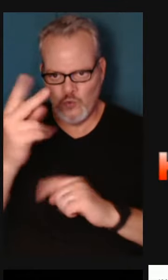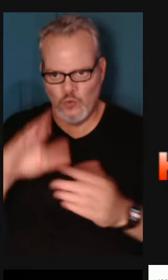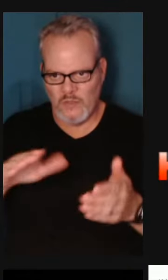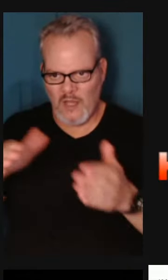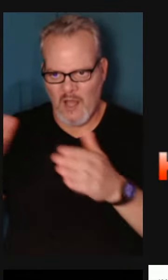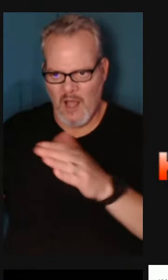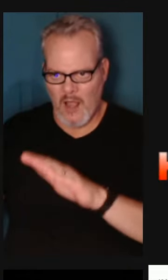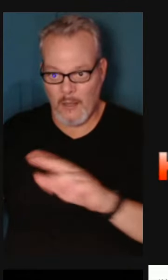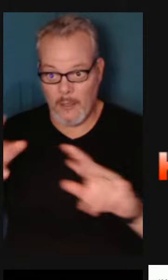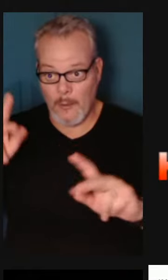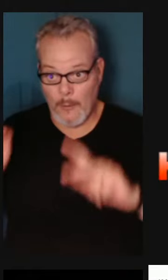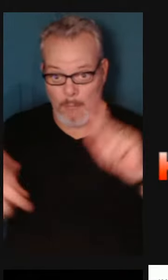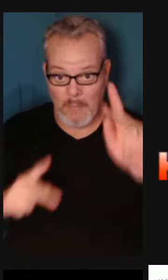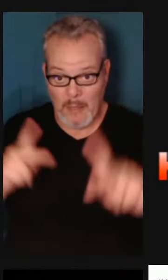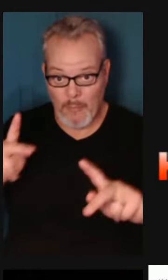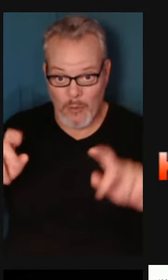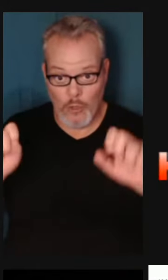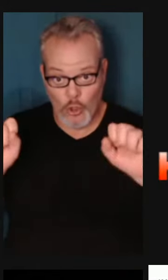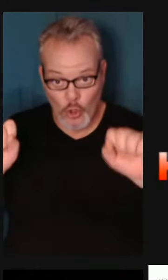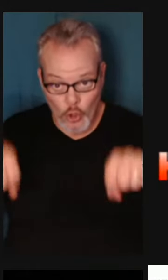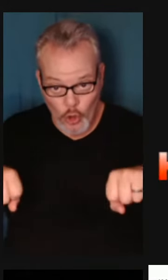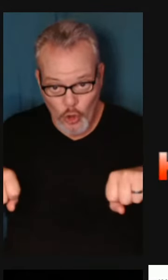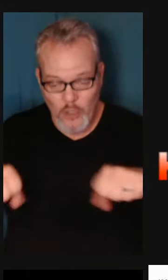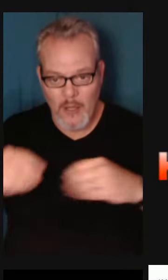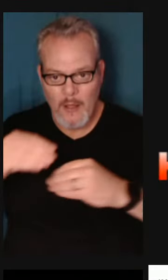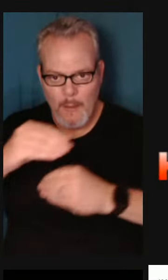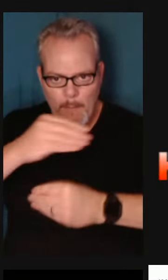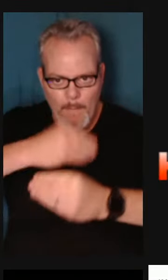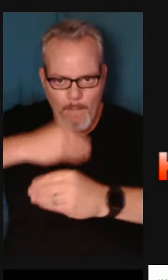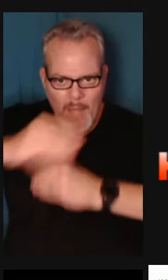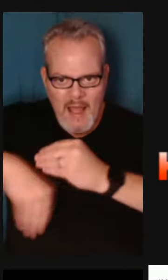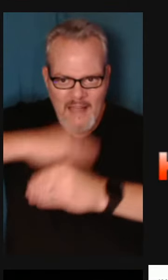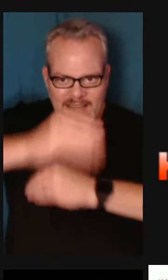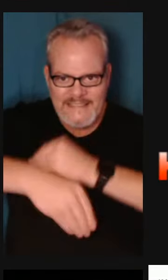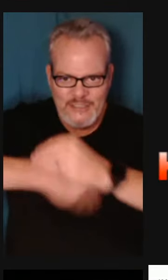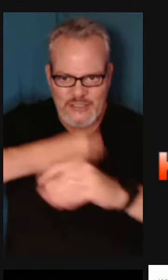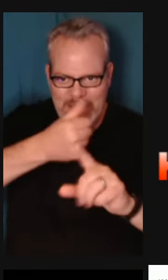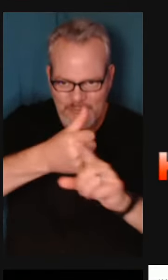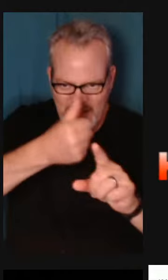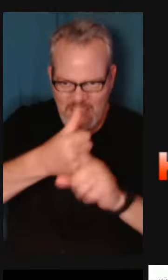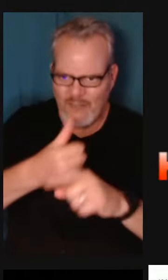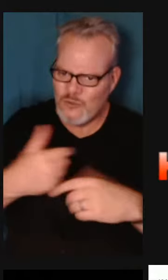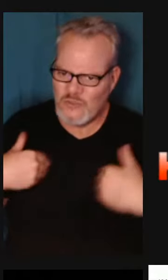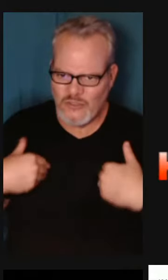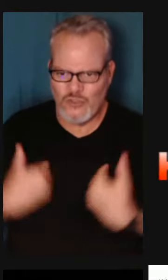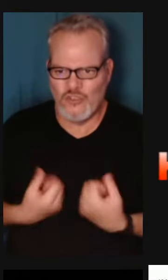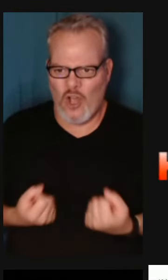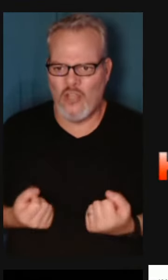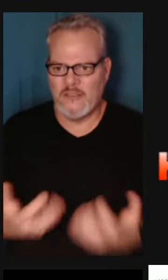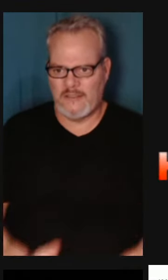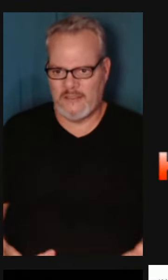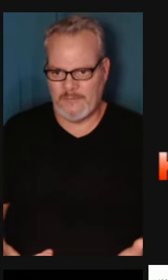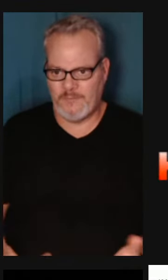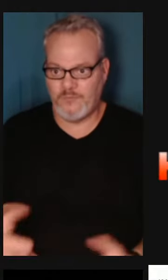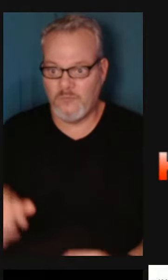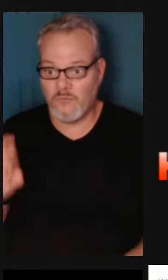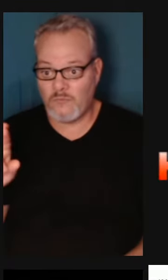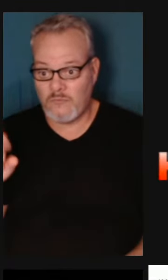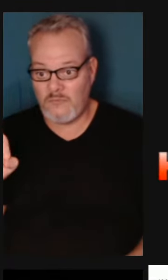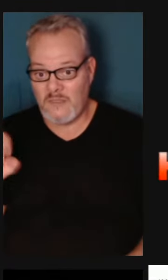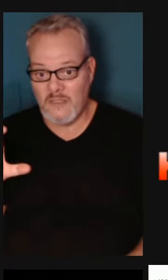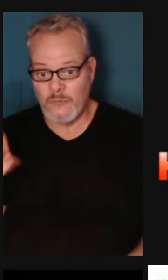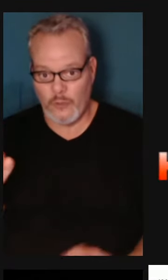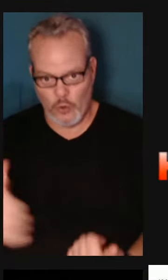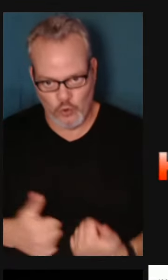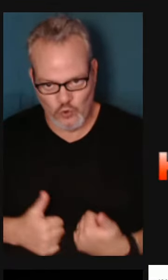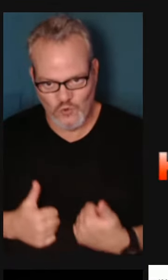People who were able bandaged and soothed the injured, even though they themselves were exhausted. Rico survived thanks to the strength of the man